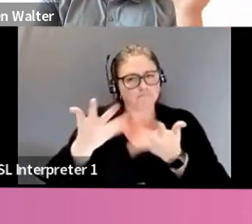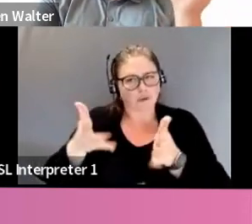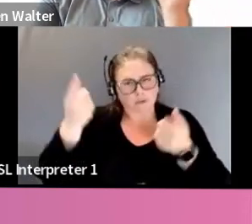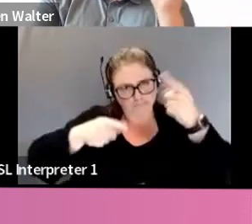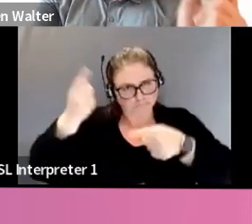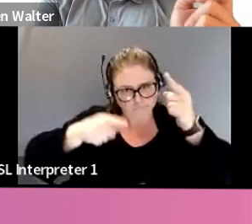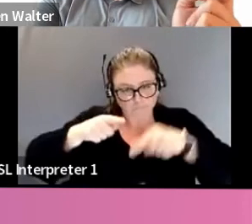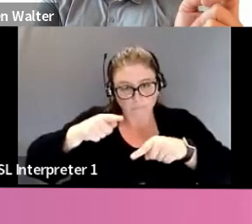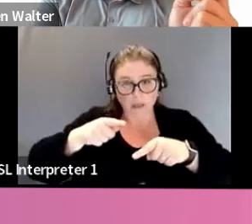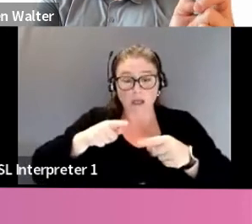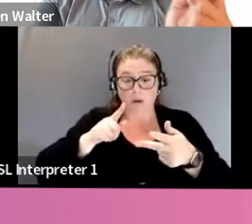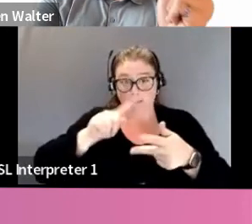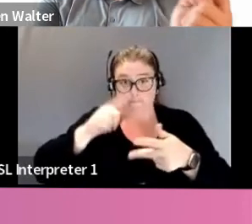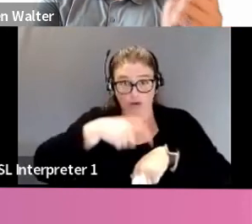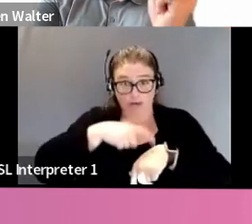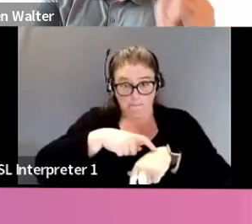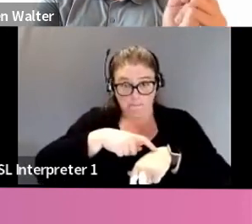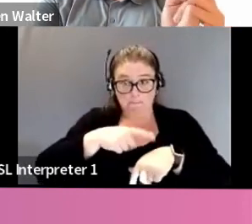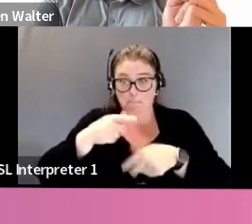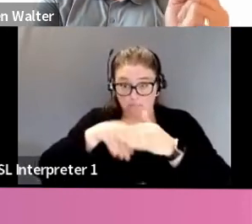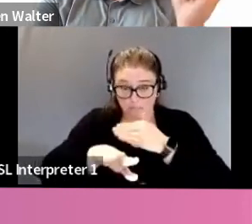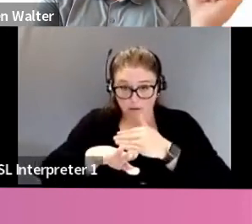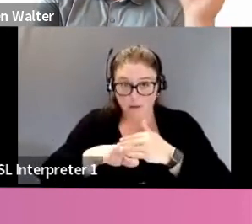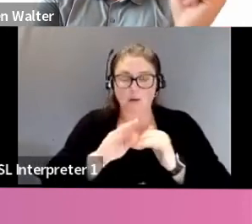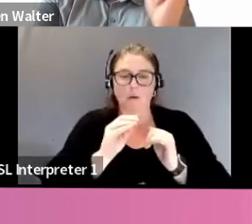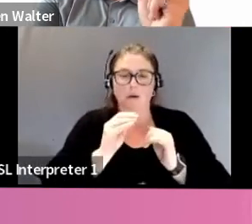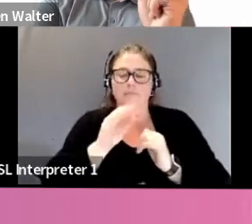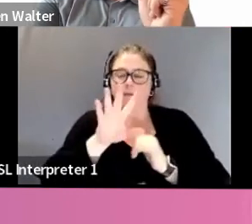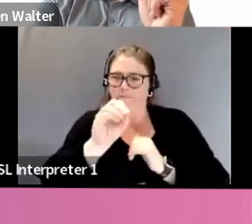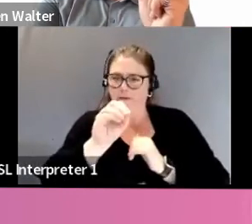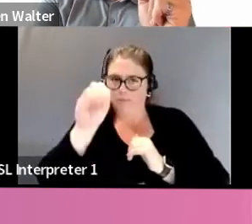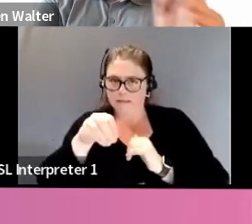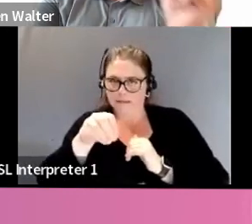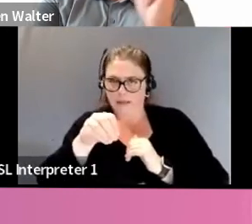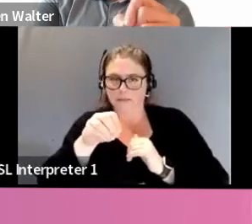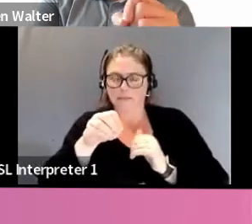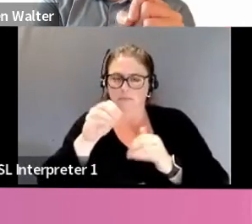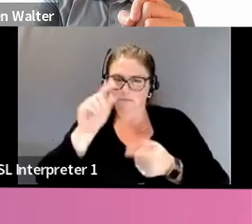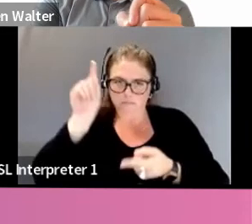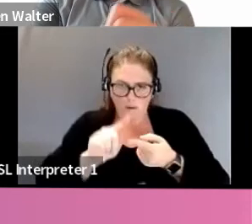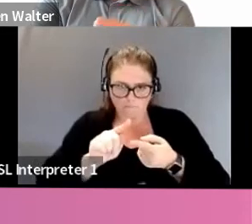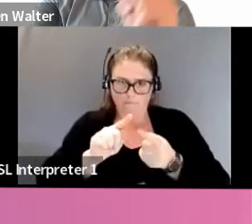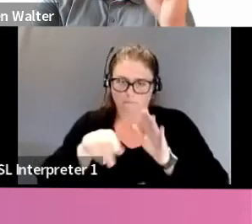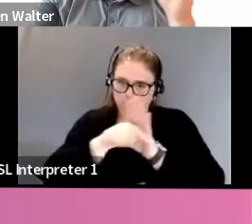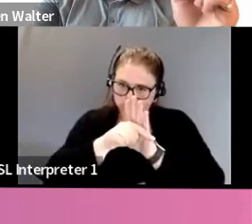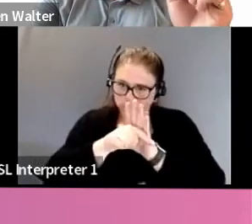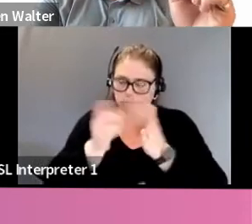you will receive 50% off eligible service fees for that grant. So that's 50% off your first grant